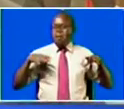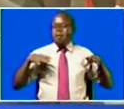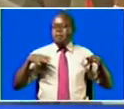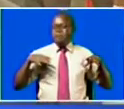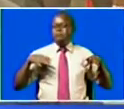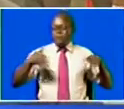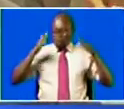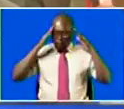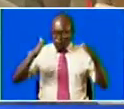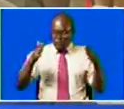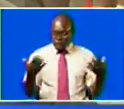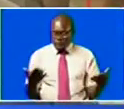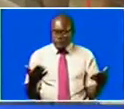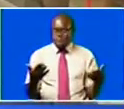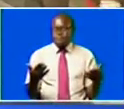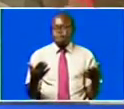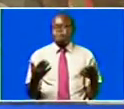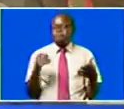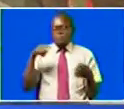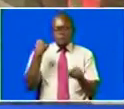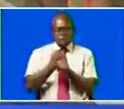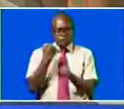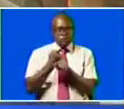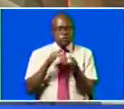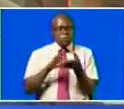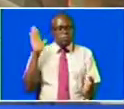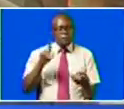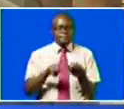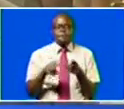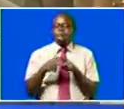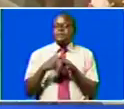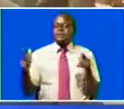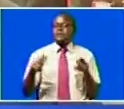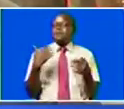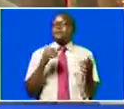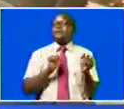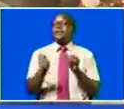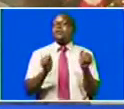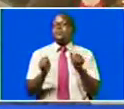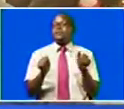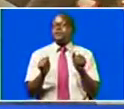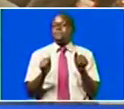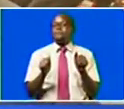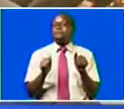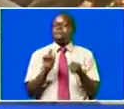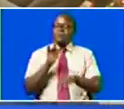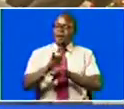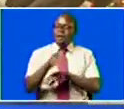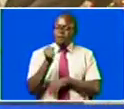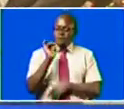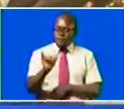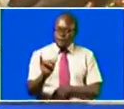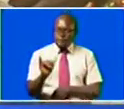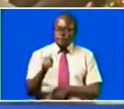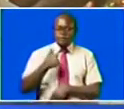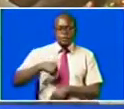us hitting our strides early, starting our game and playing our game early, so that at least